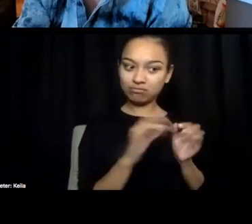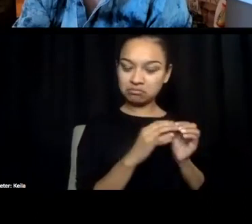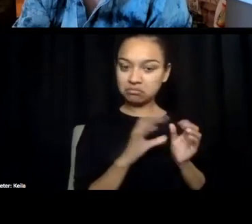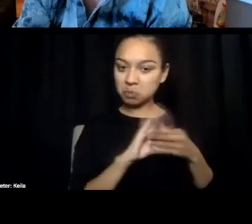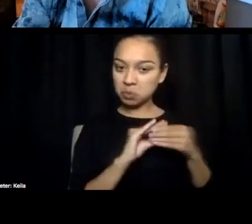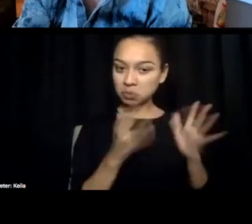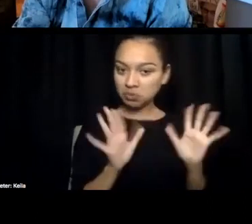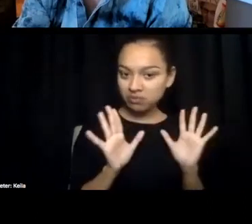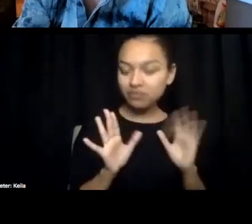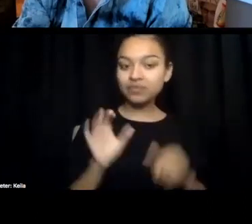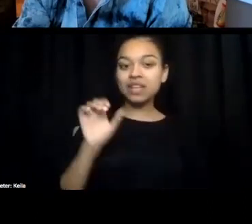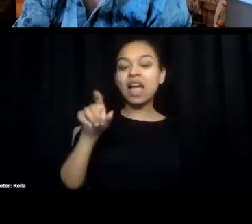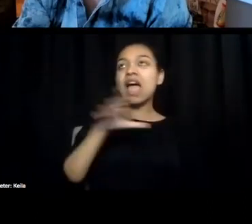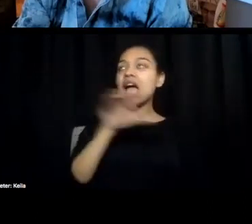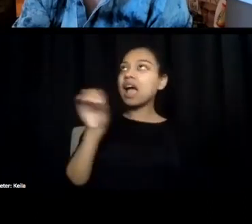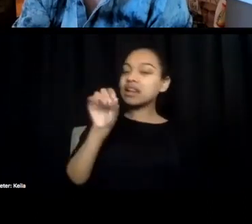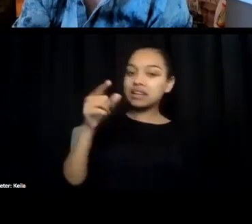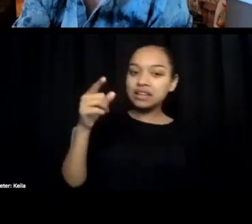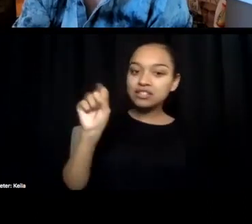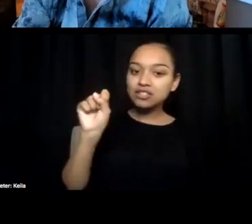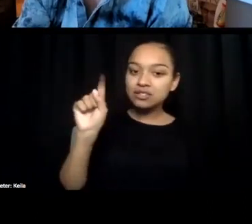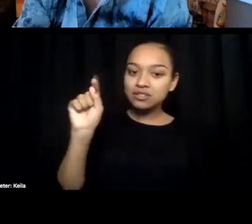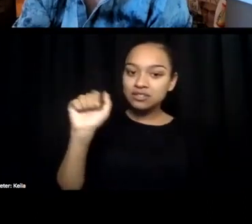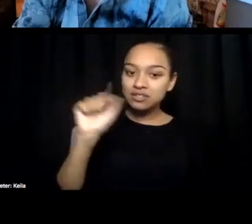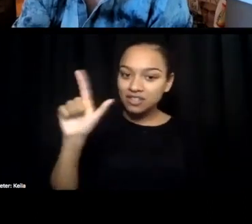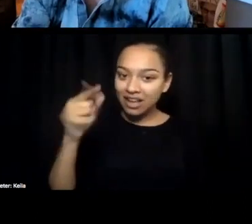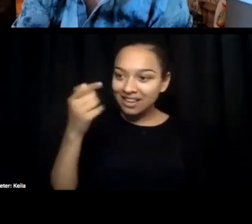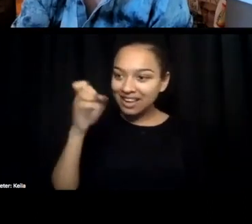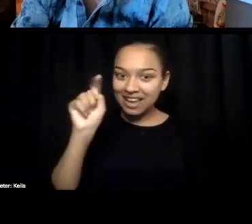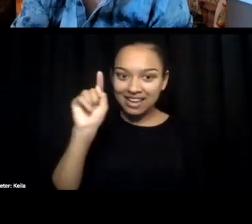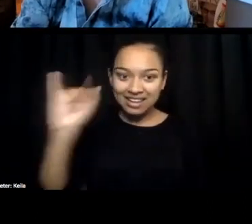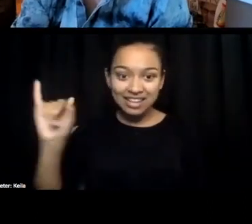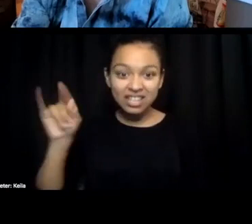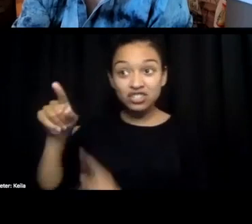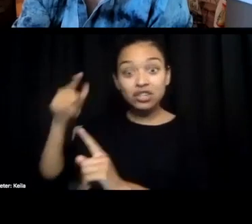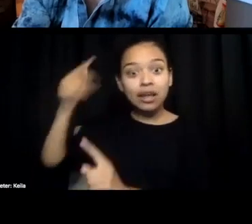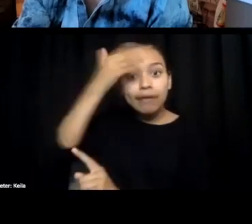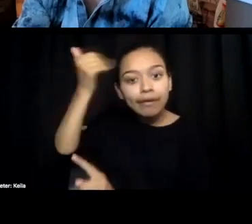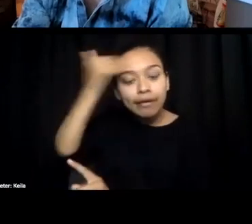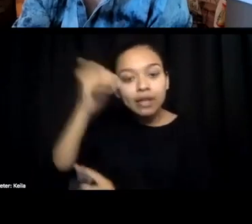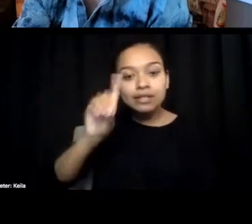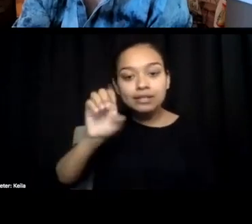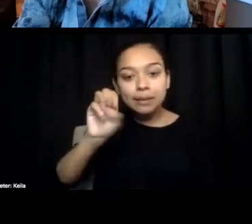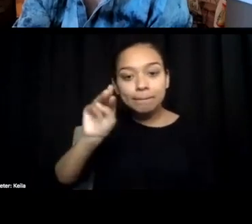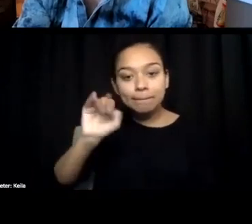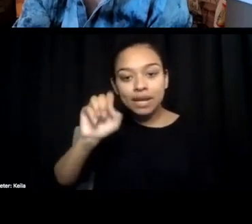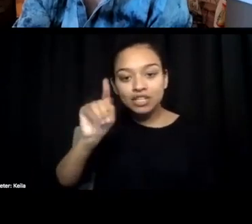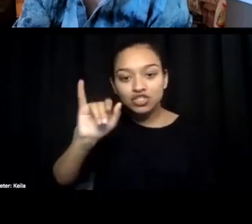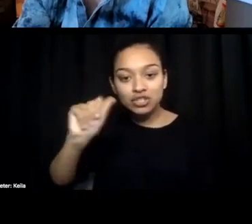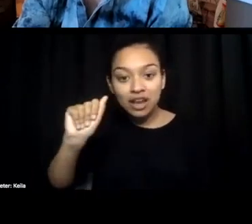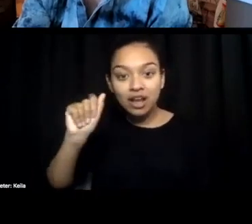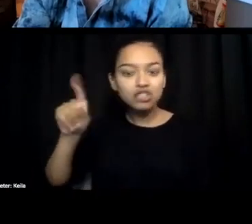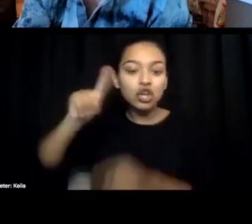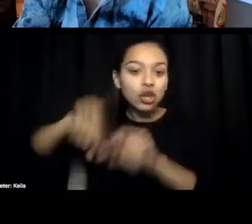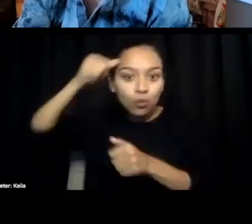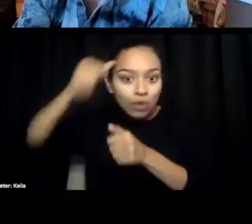Getty started having dementia, so she couldn't remember lines. So we had to keep them short. And sometimes you'll